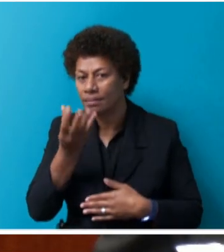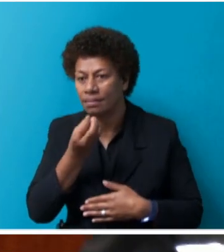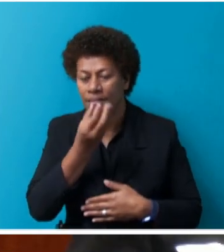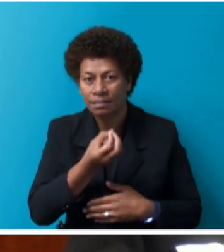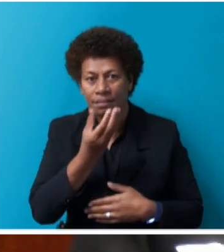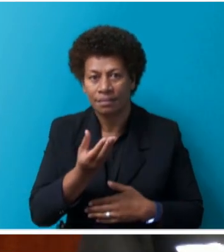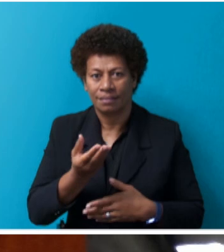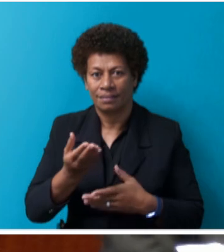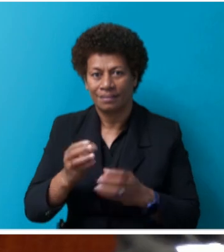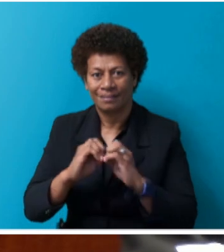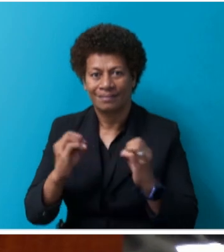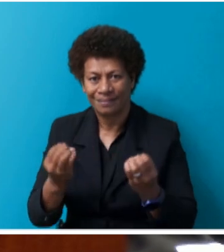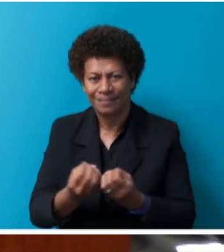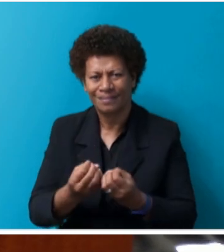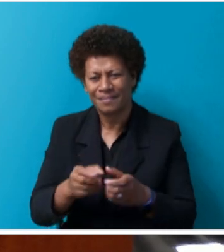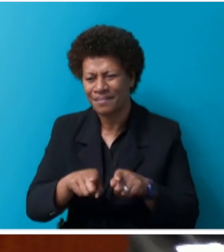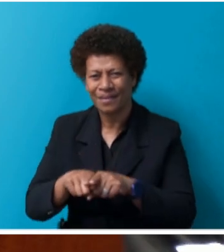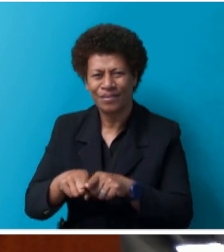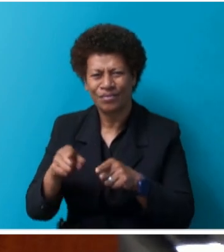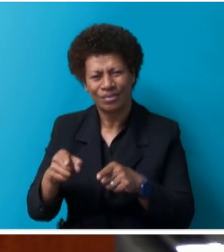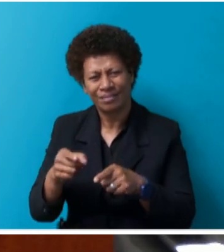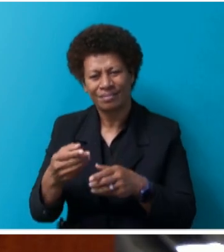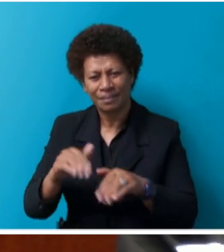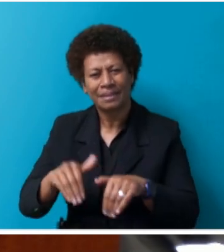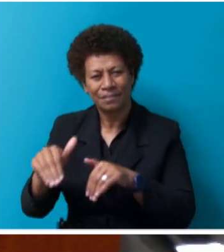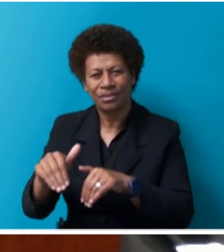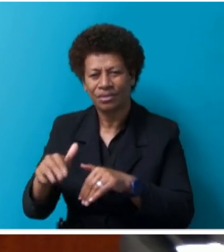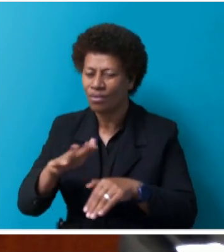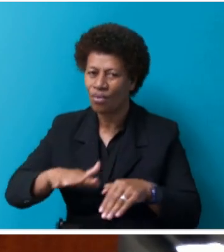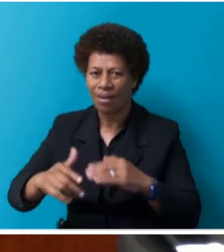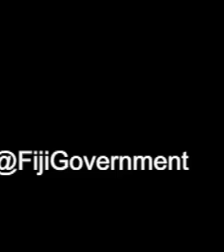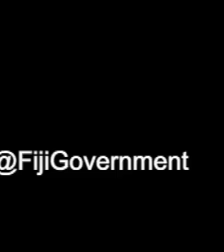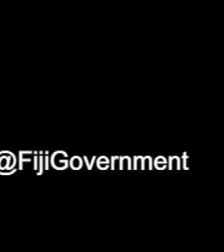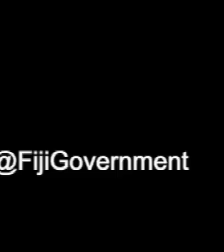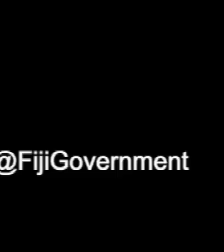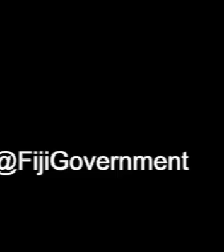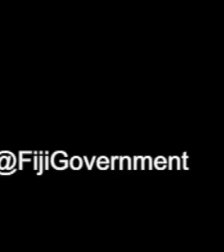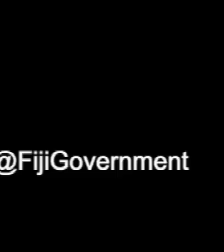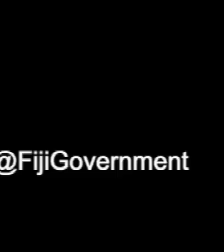meaningful participation in economic decision-making at all levels. Thank you, Mr. Speaker.